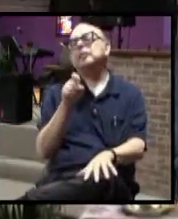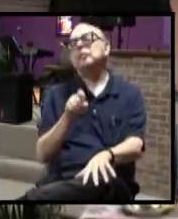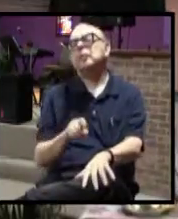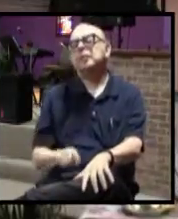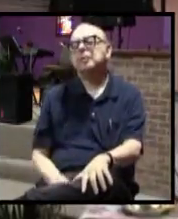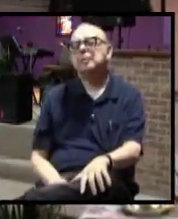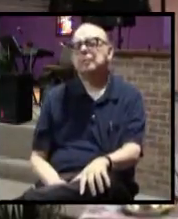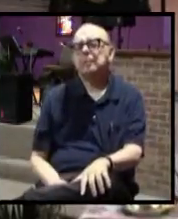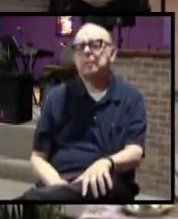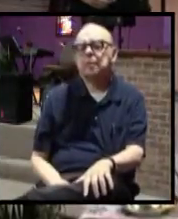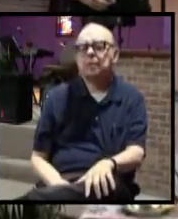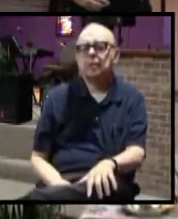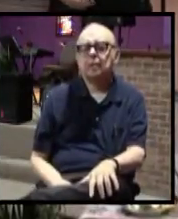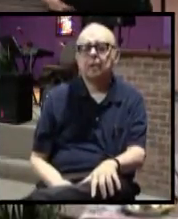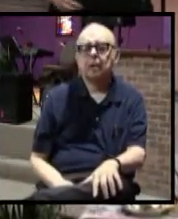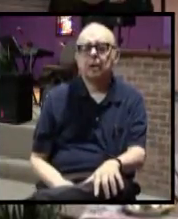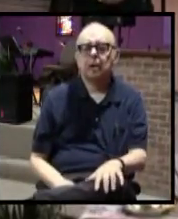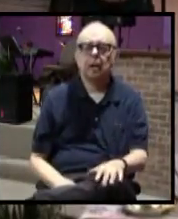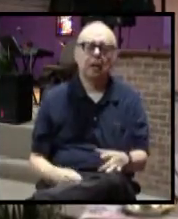Well, me ask you this question.